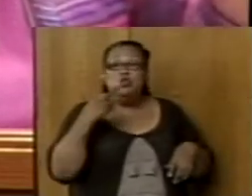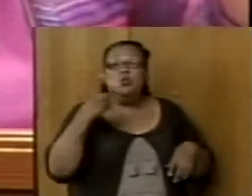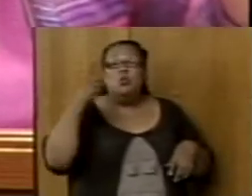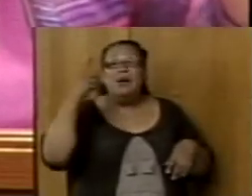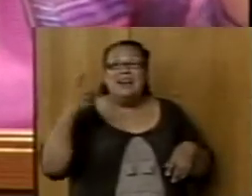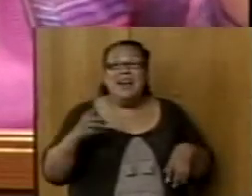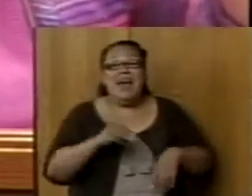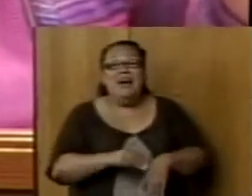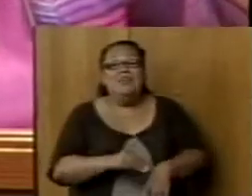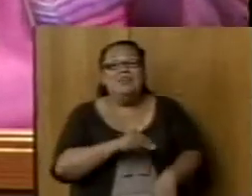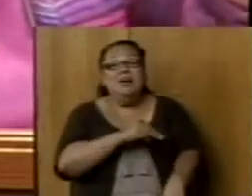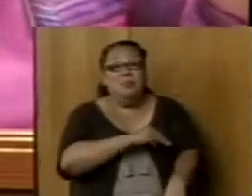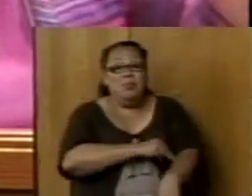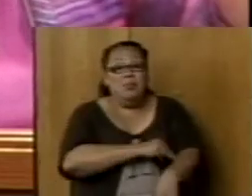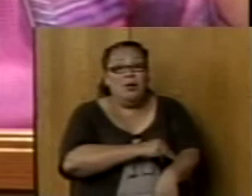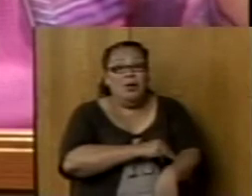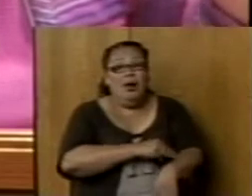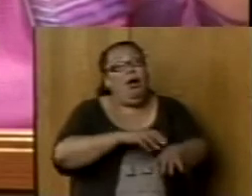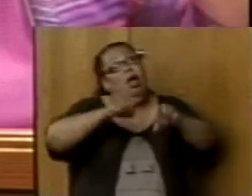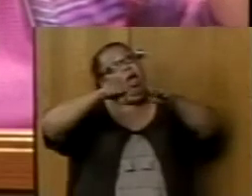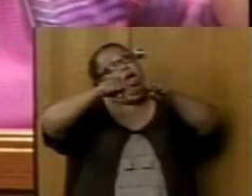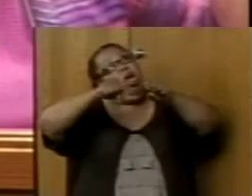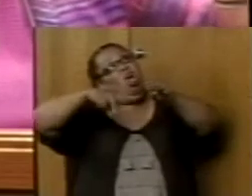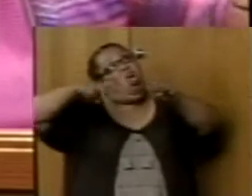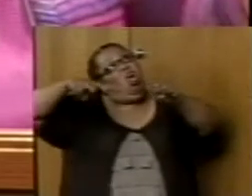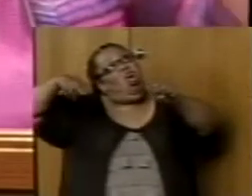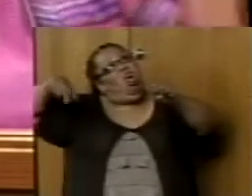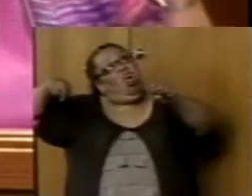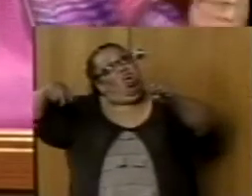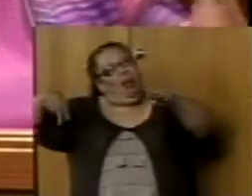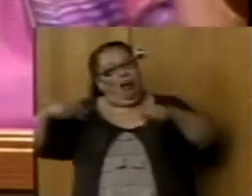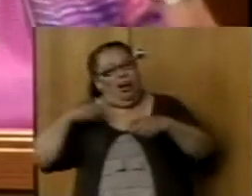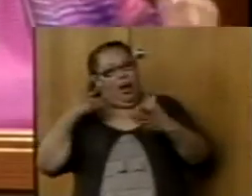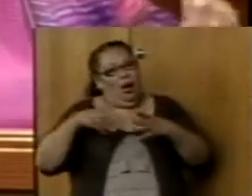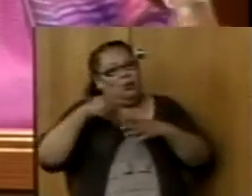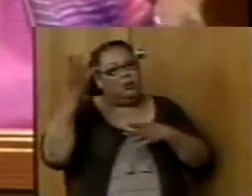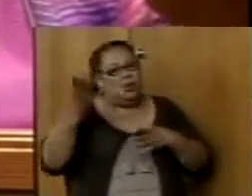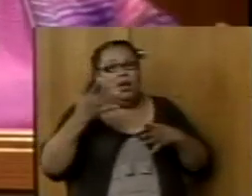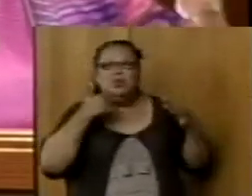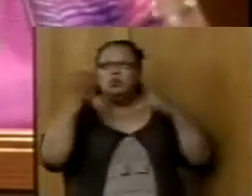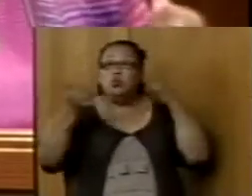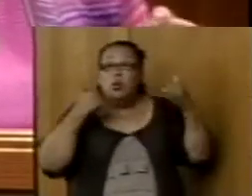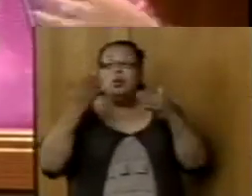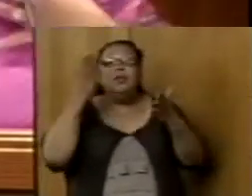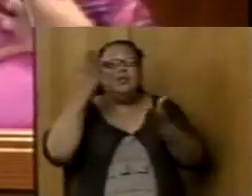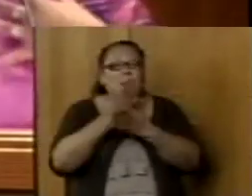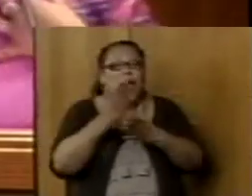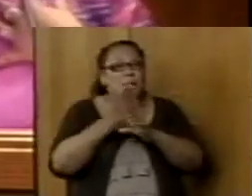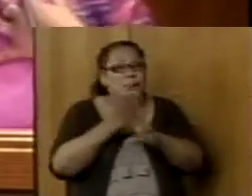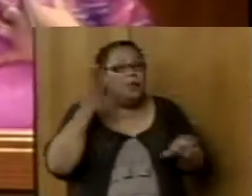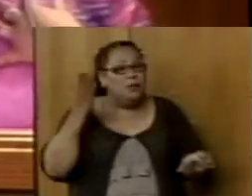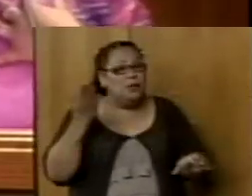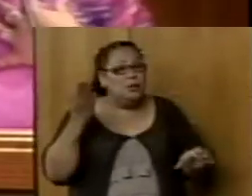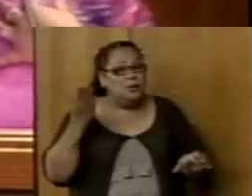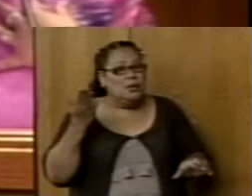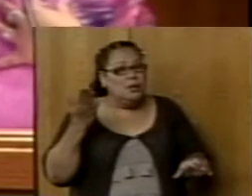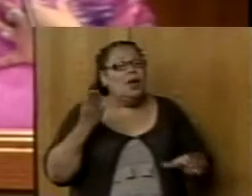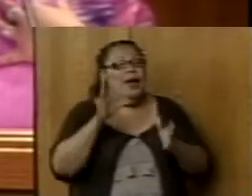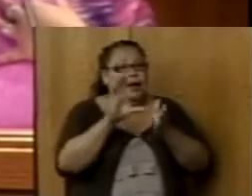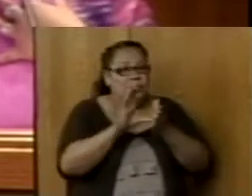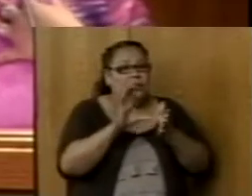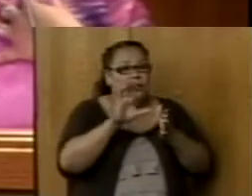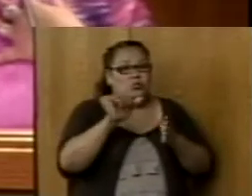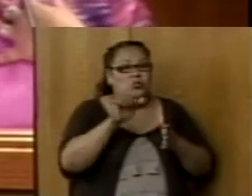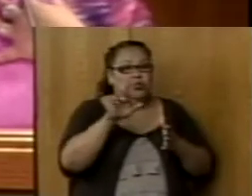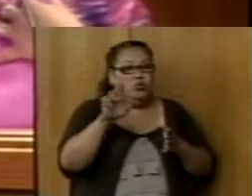2.5 miles with him hanging outside, and all of us were screaming, stop the bus. This happened to me at Central Junior